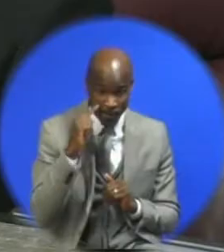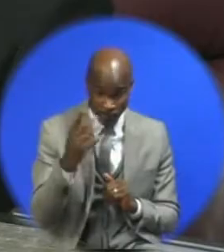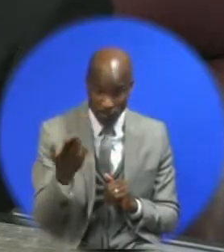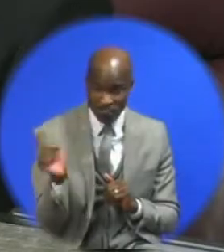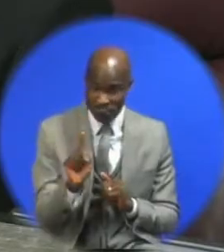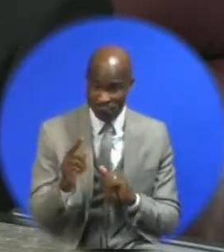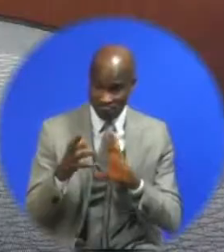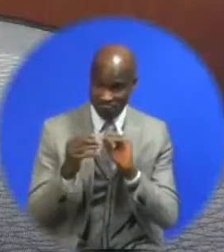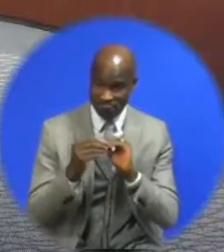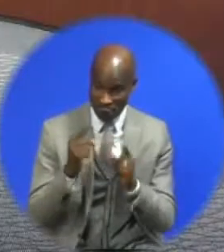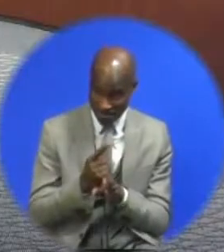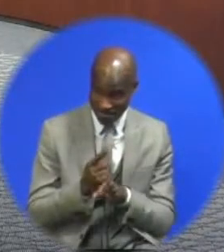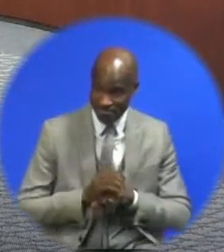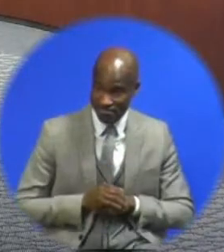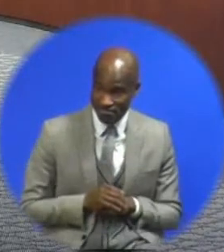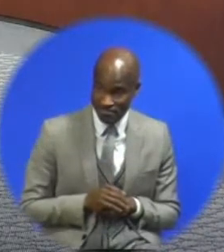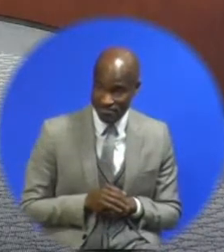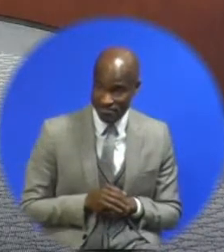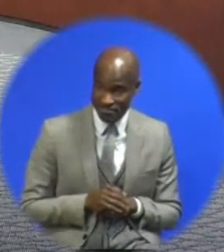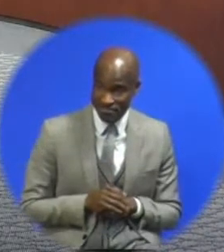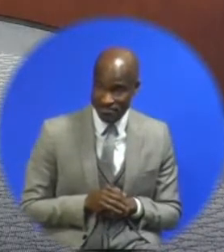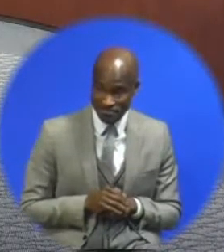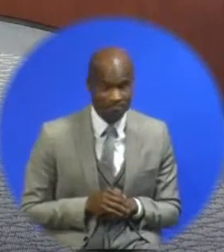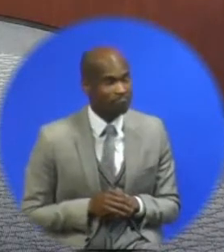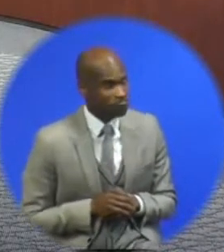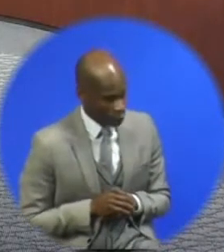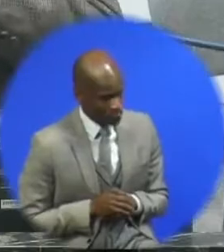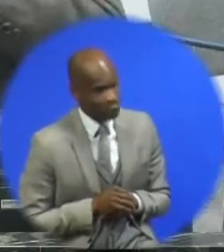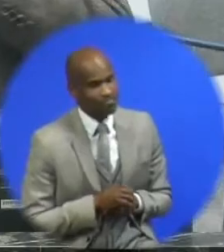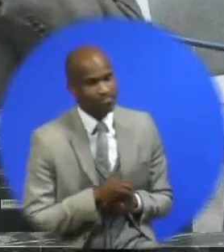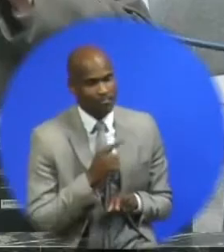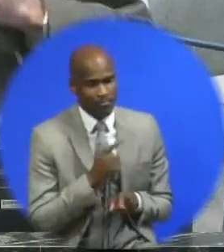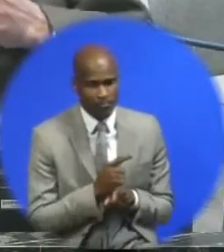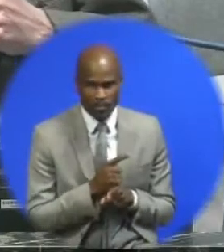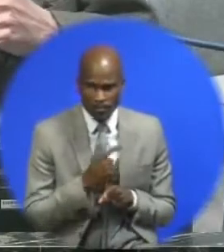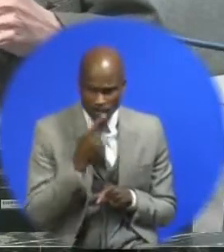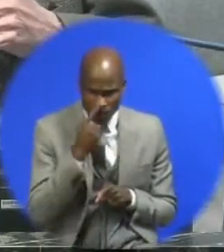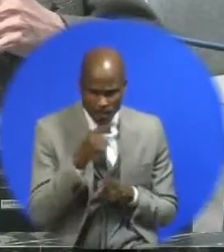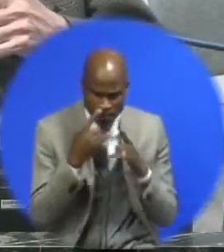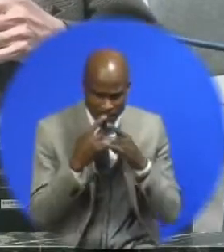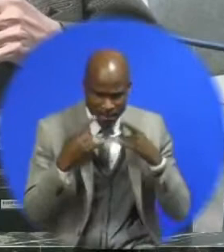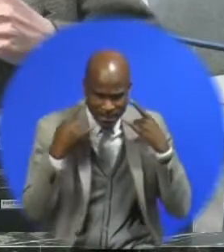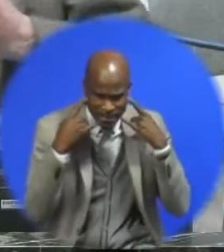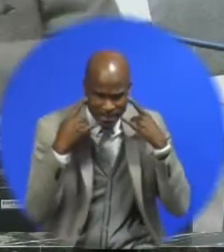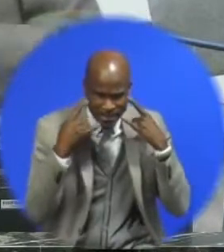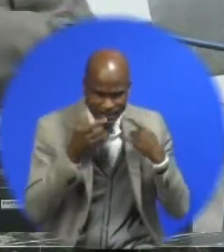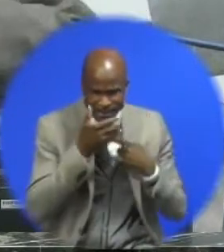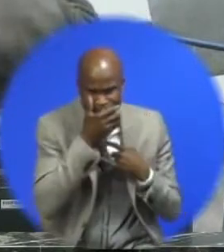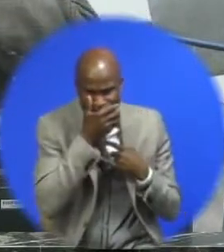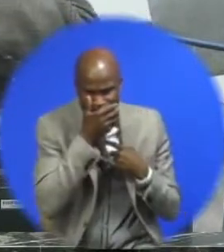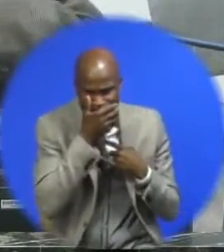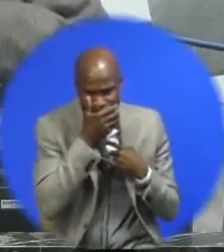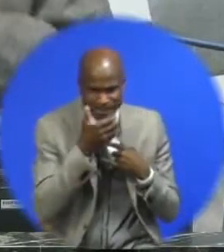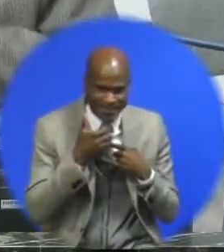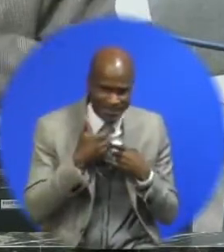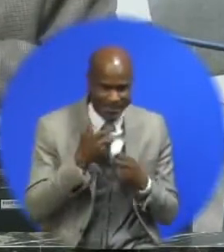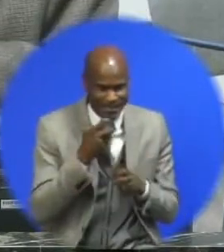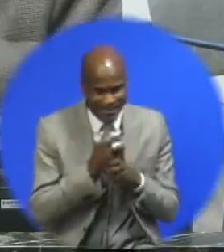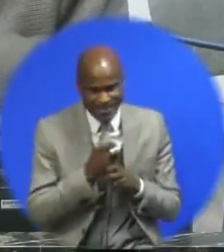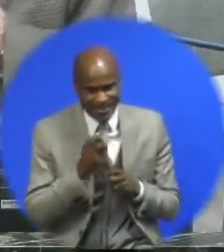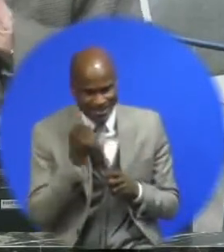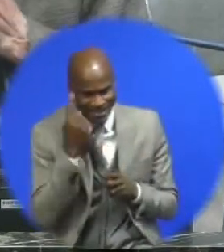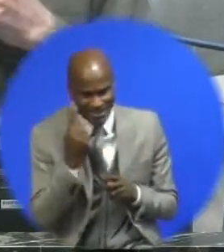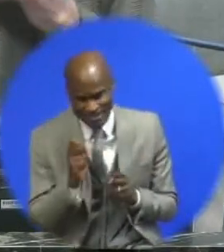correct? That's correct. Is it all right if I remove this mask? It's Yes. a pretty heavy one, and Yes. my talking is going to be tough on